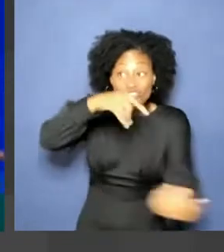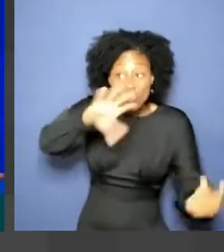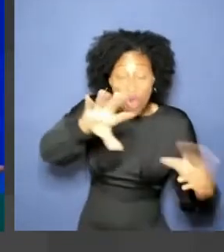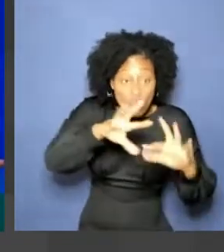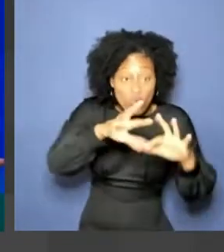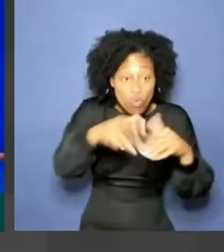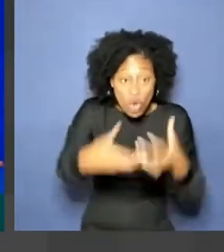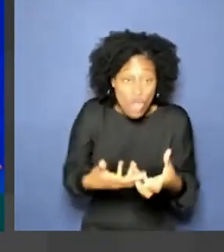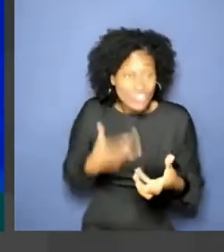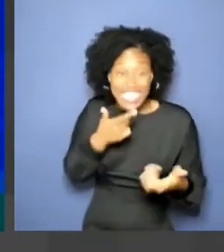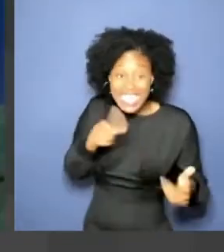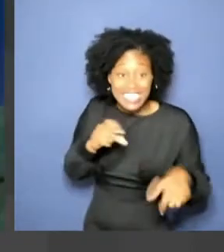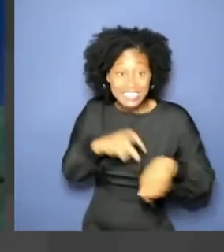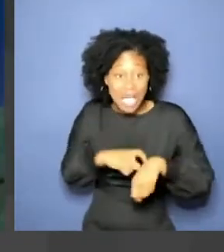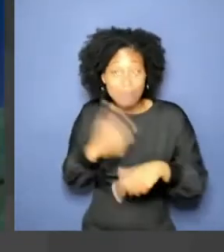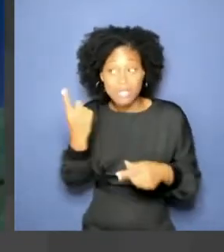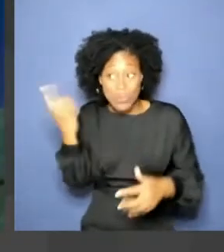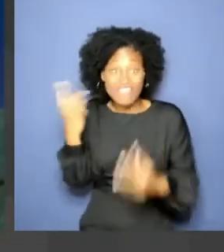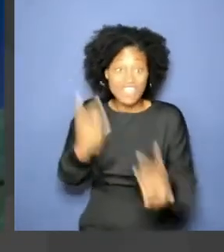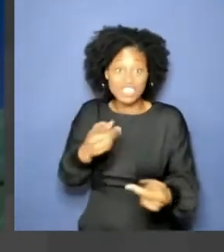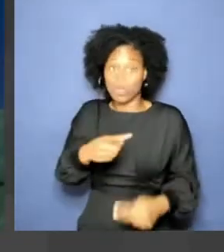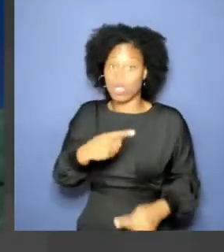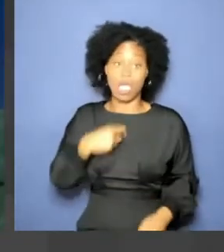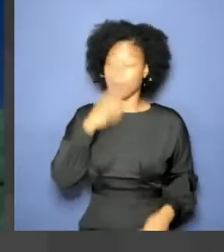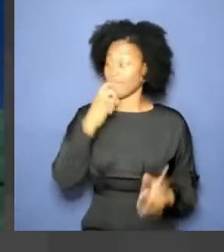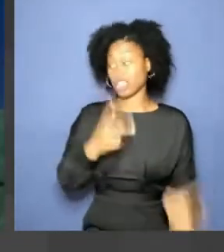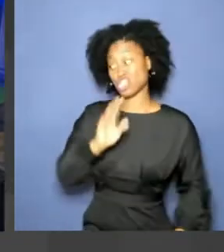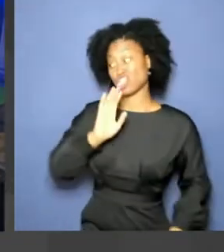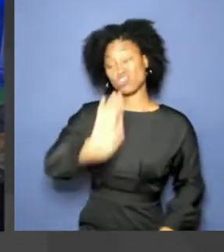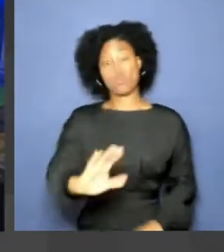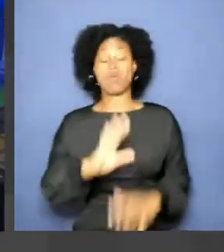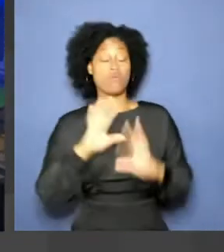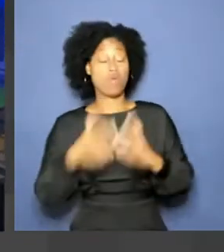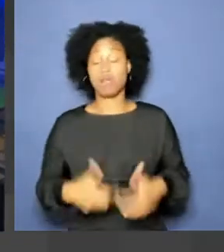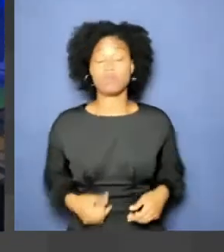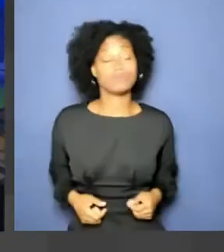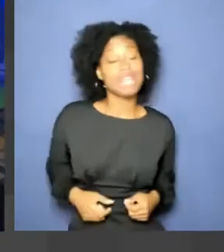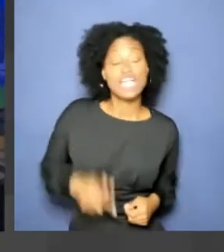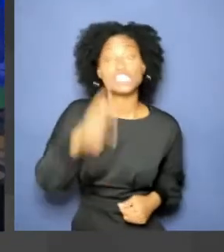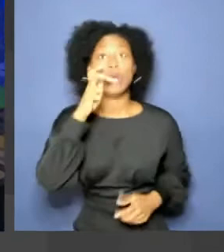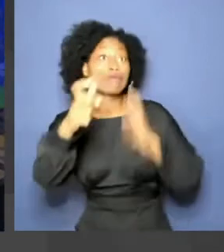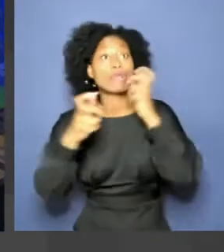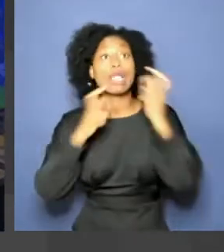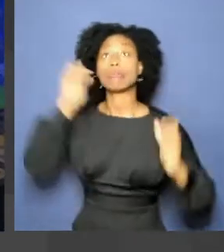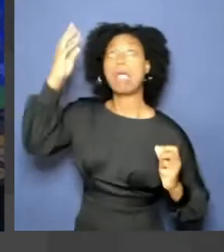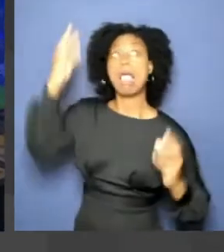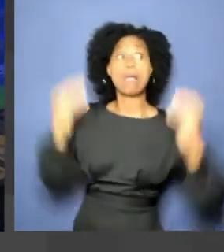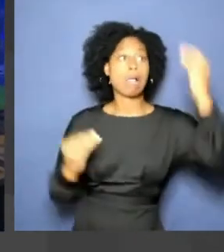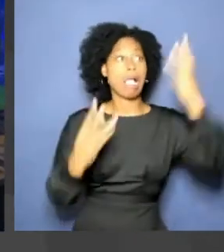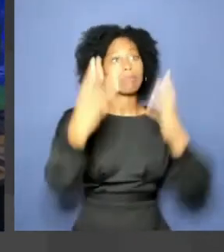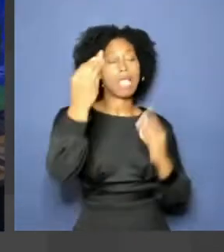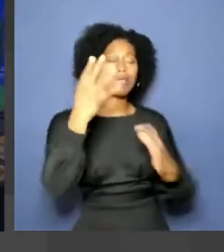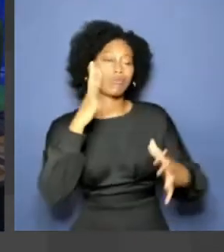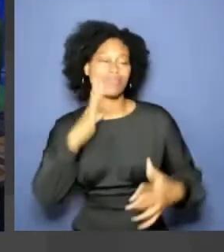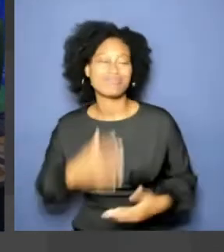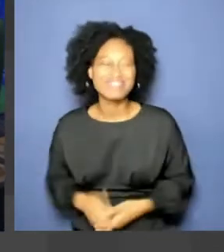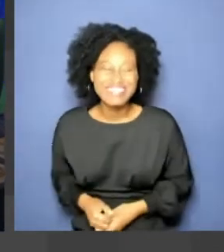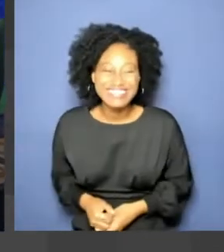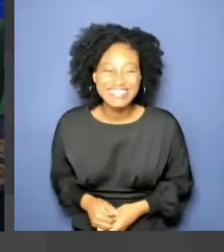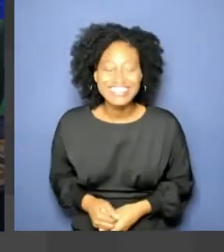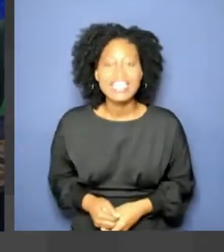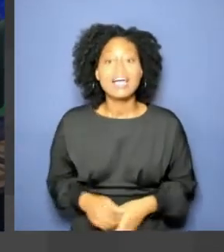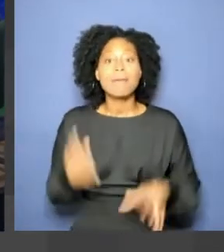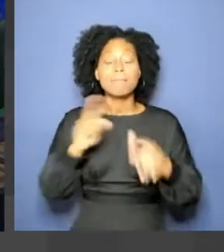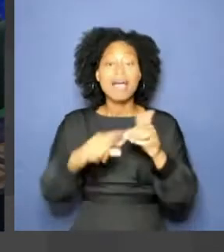whenever anyone's visiting I'm you. not going to visit your world. Shriekers are just shrieking. We have a community question for